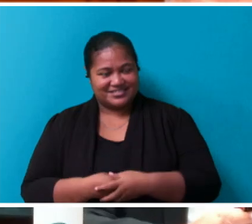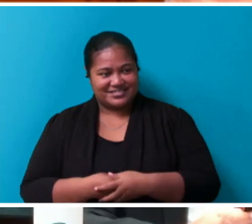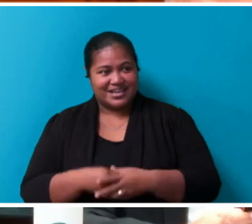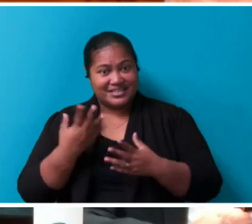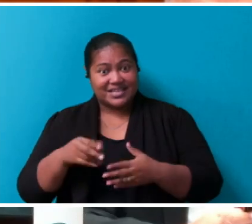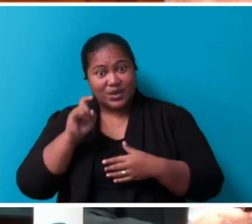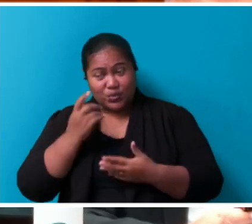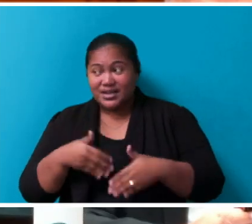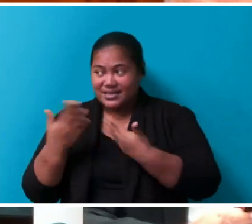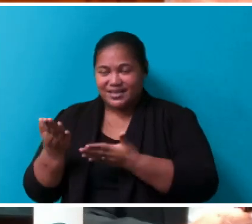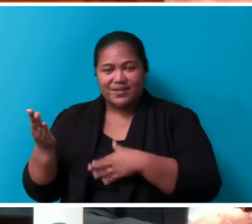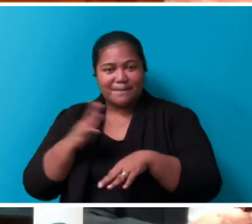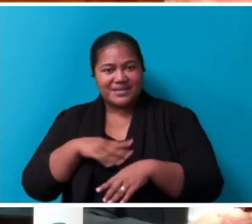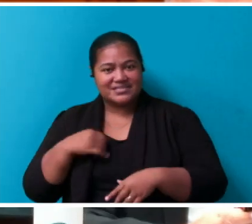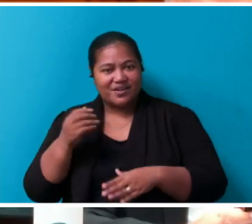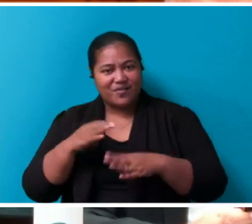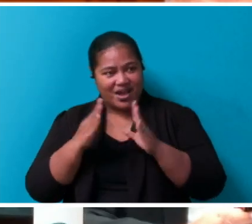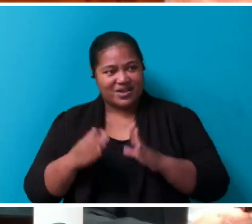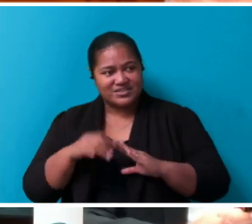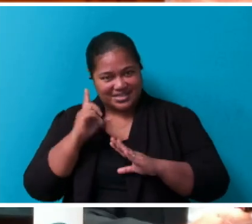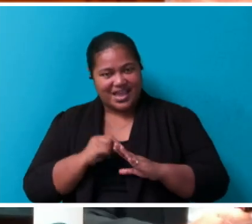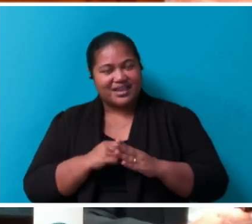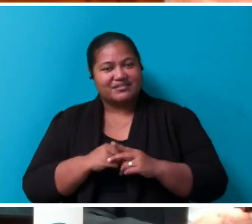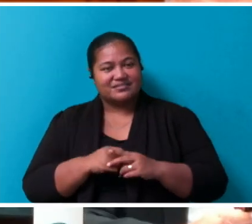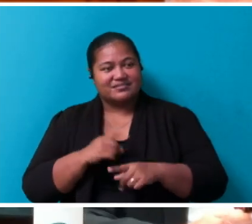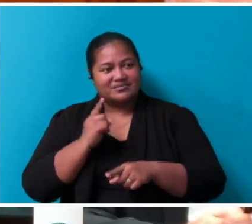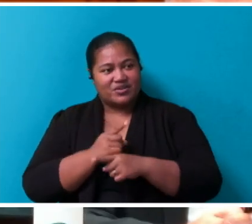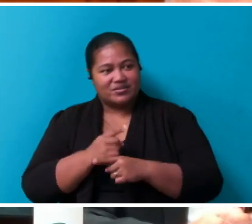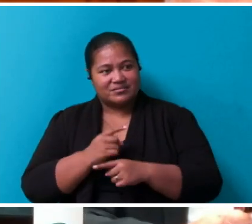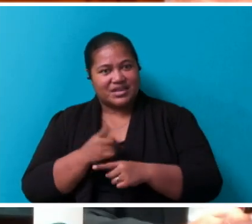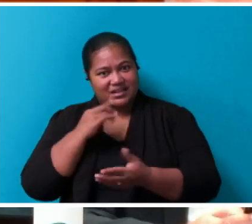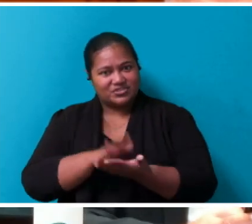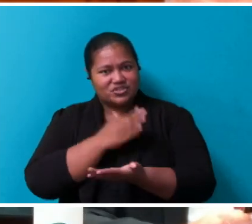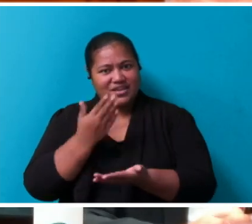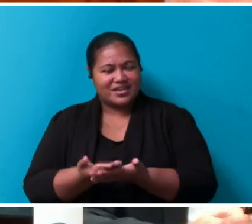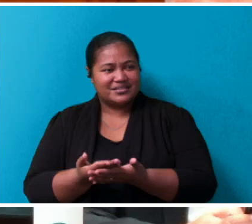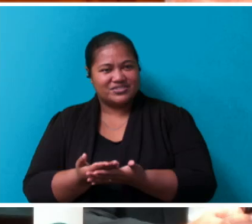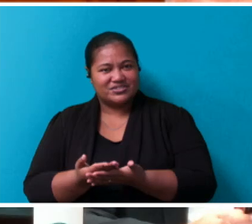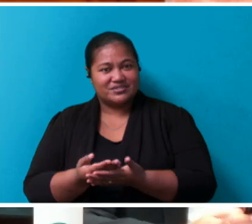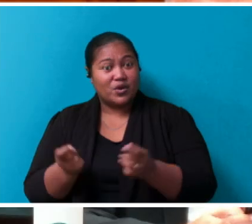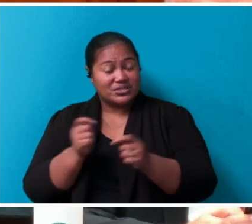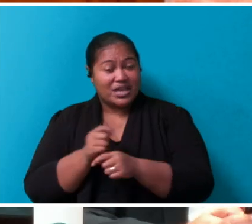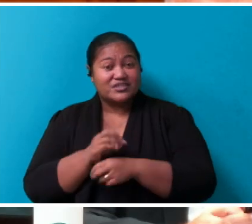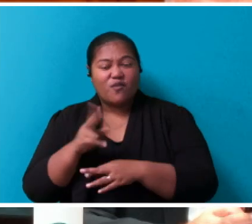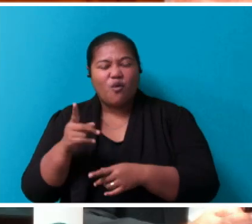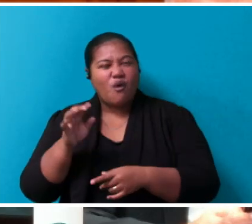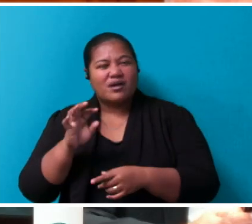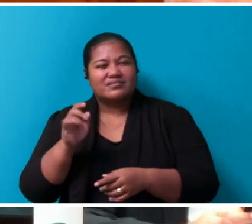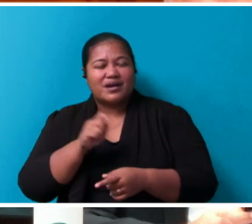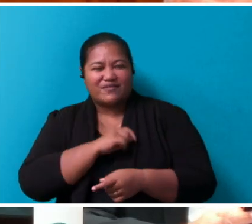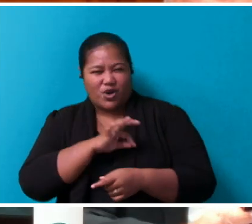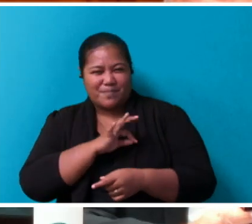Minister for Housing, which may well transform how affordable housing is done in the future in Fiji. For